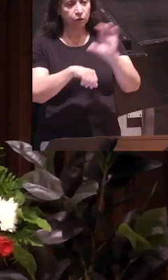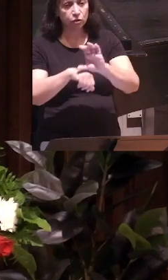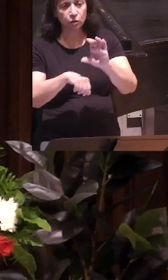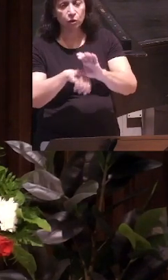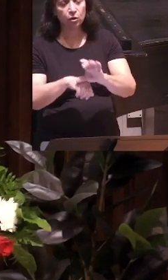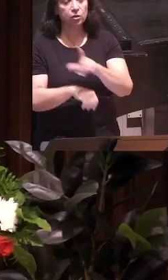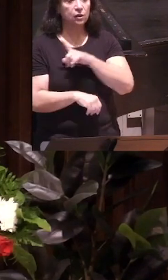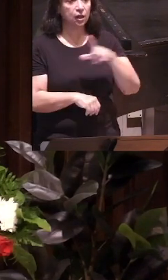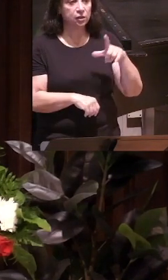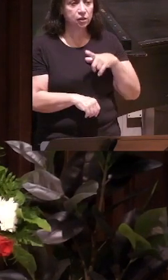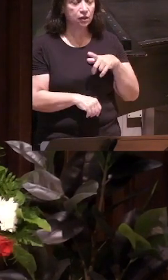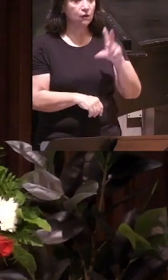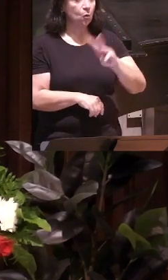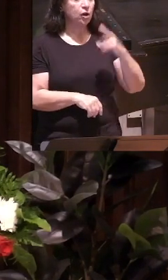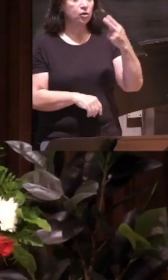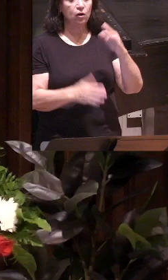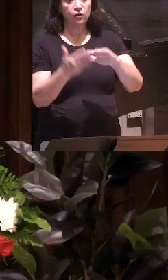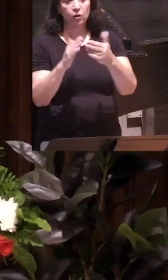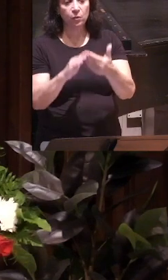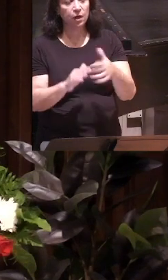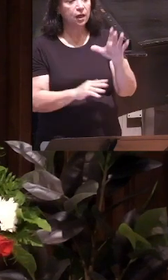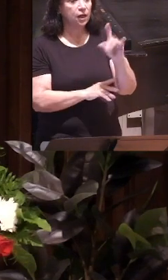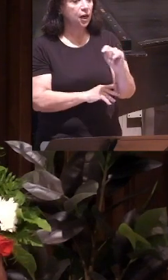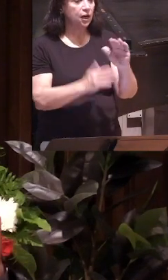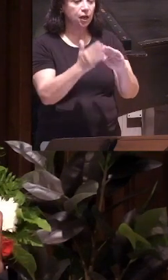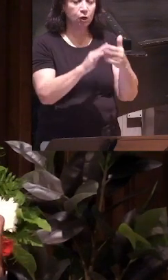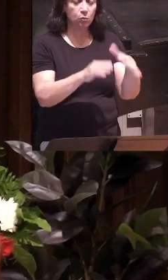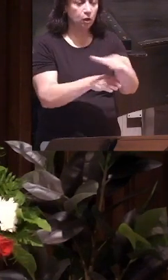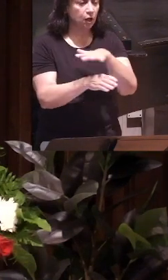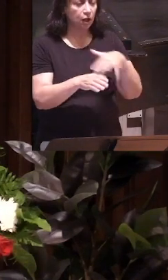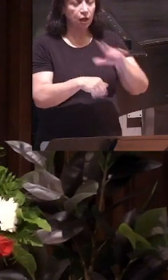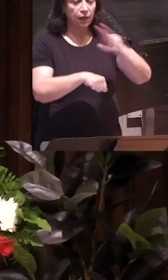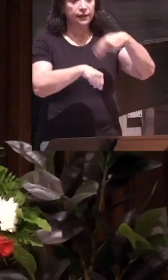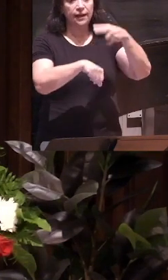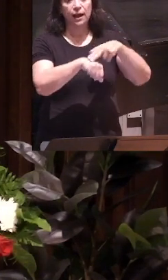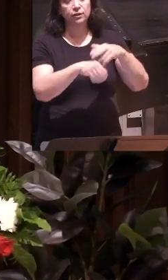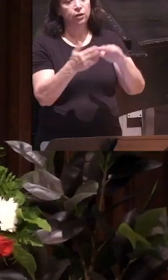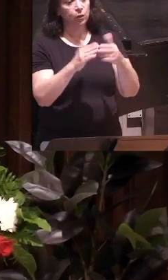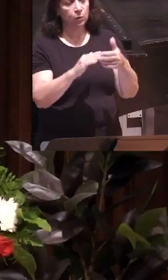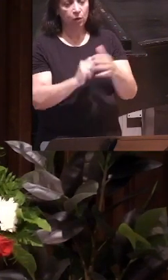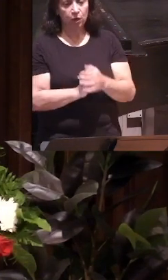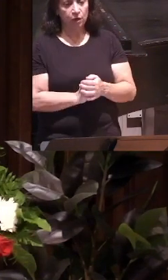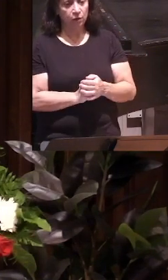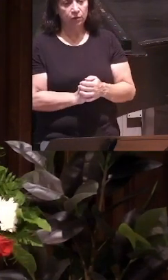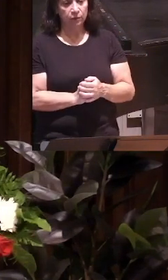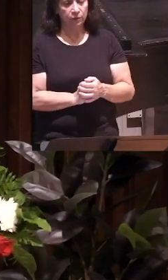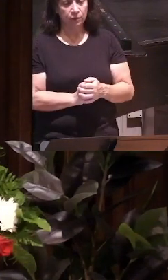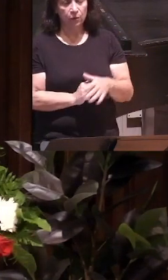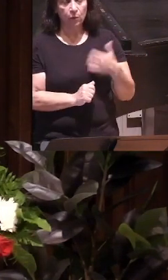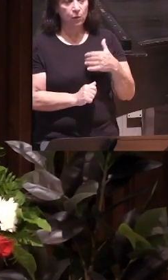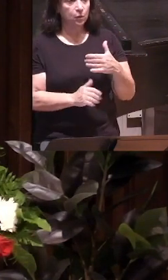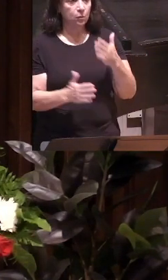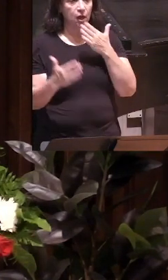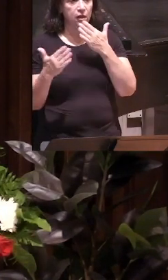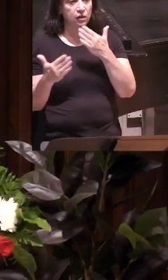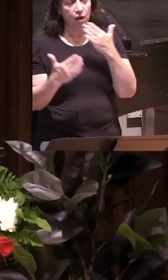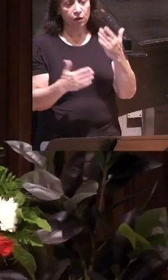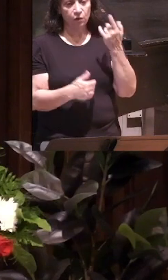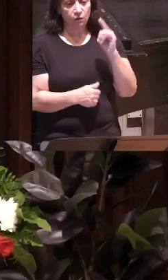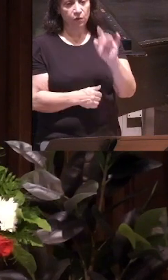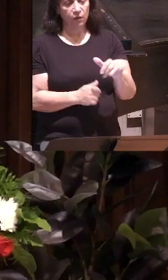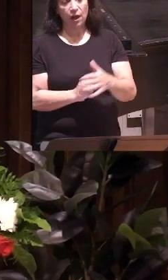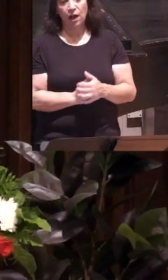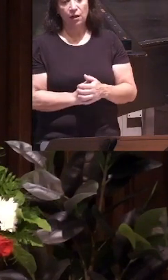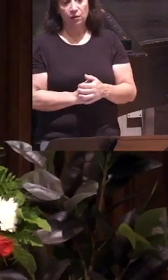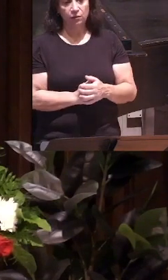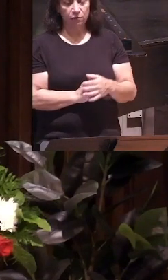the legislature, the West Hartford community, the Connecticut community, the national community. I want to thank you for that, you